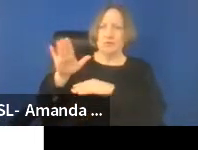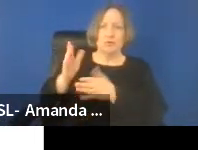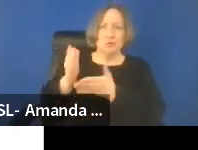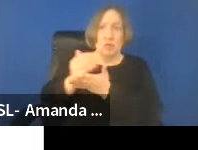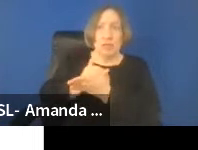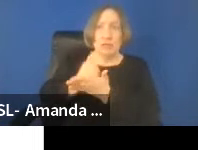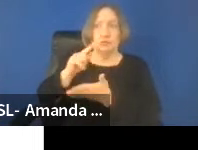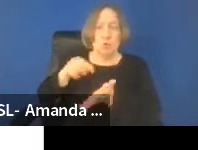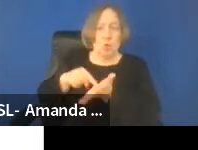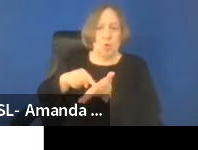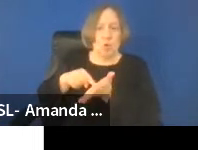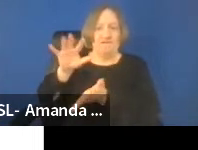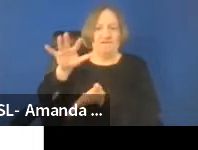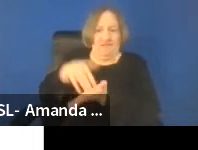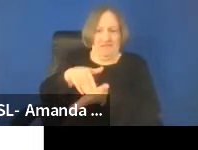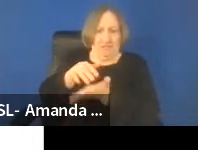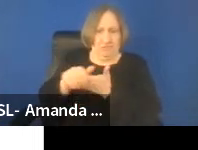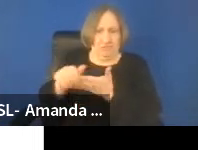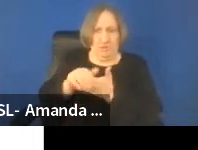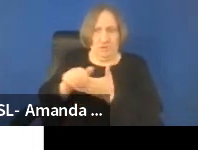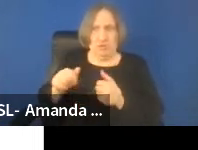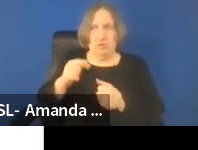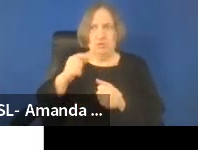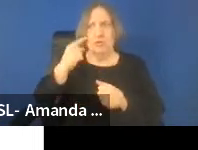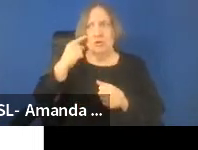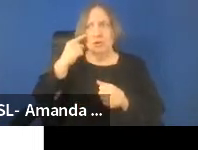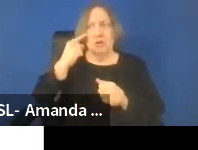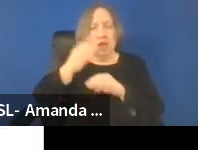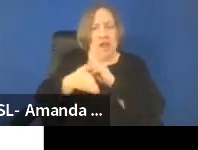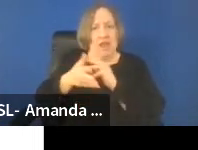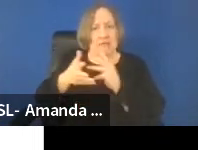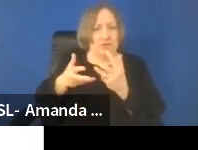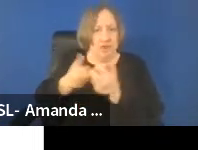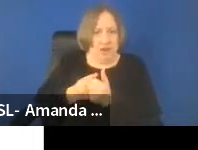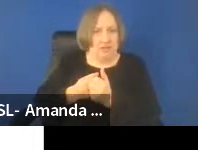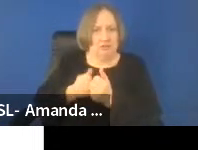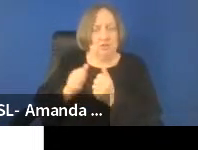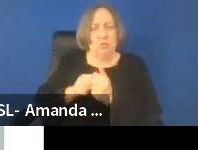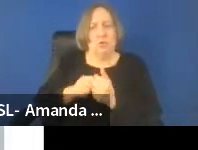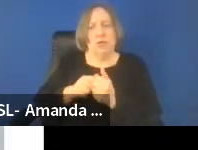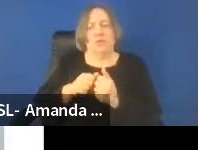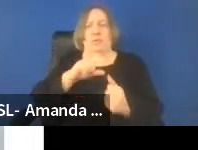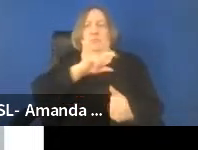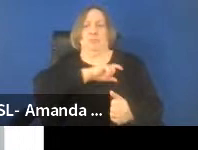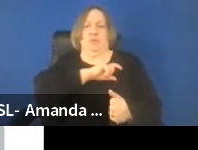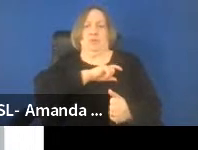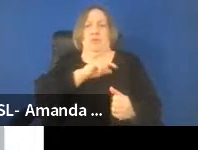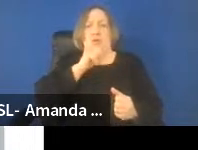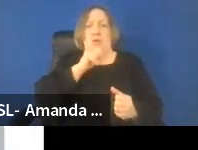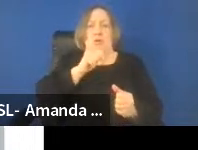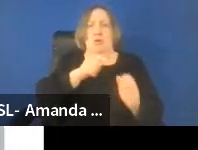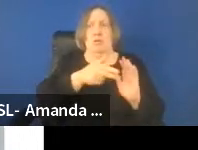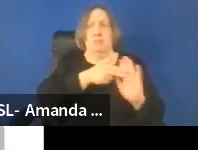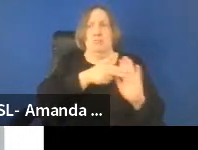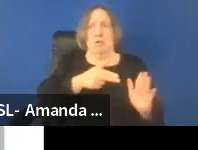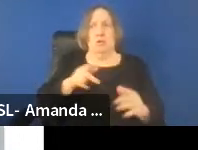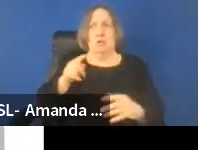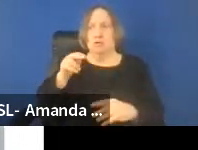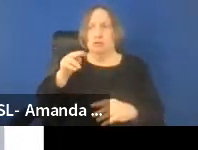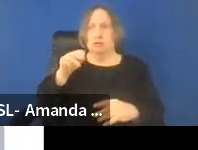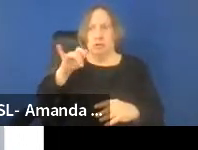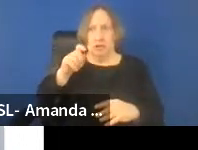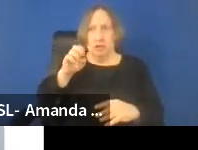she owed $5,000 for damages after an accident with an unmarked police car. Trayla doesn't have that kind of